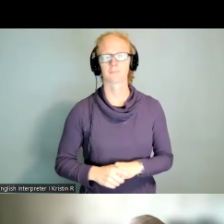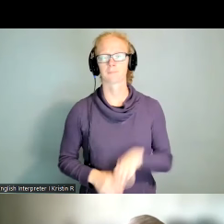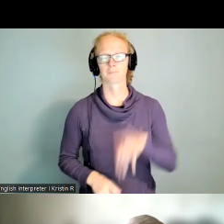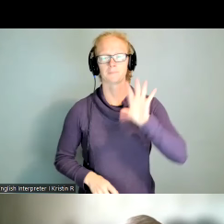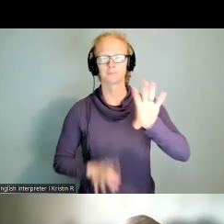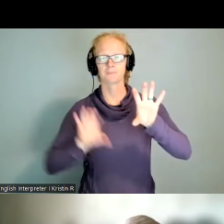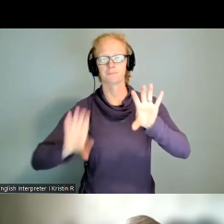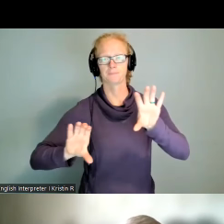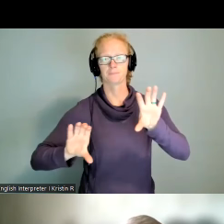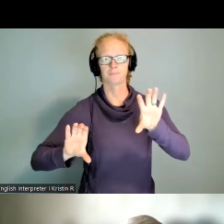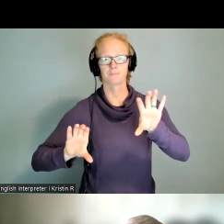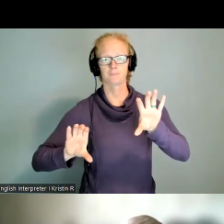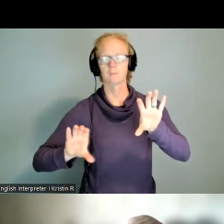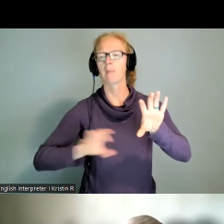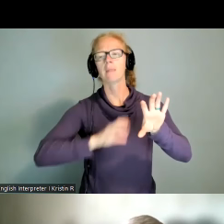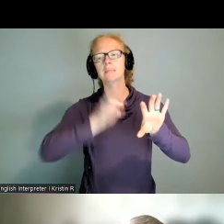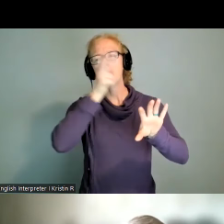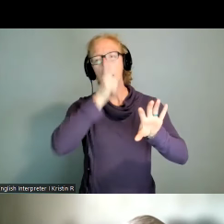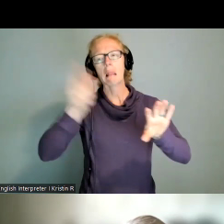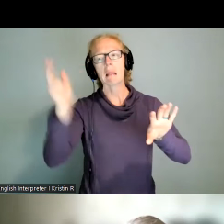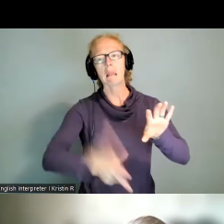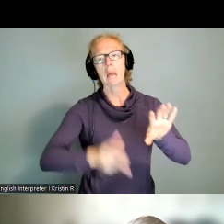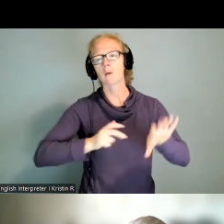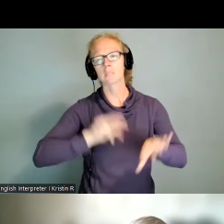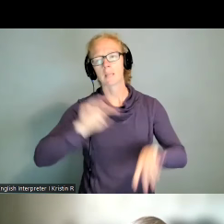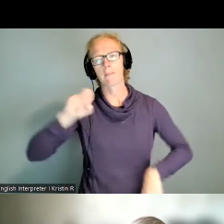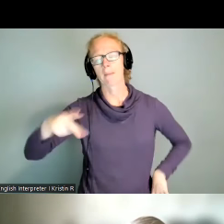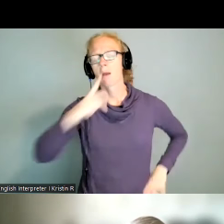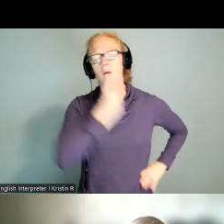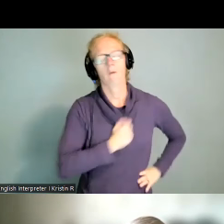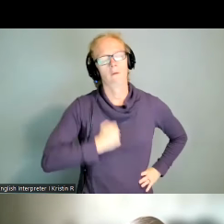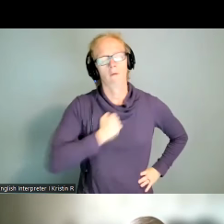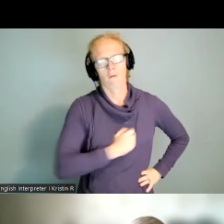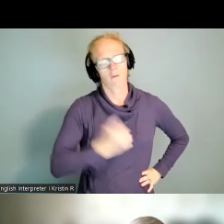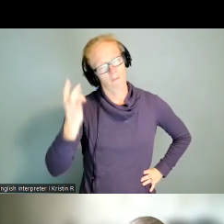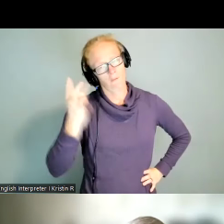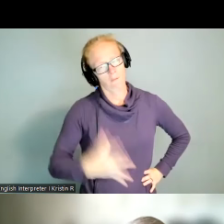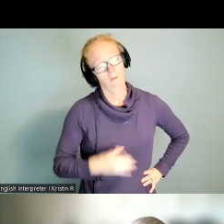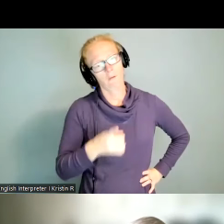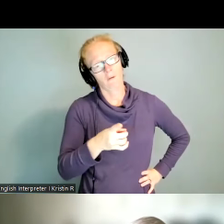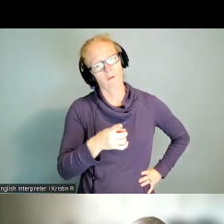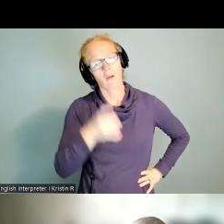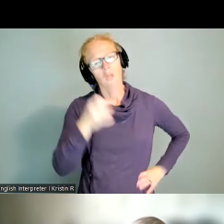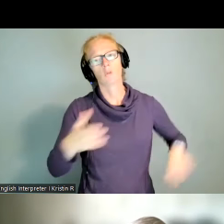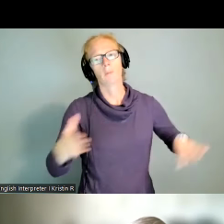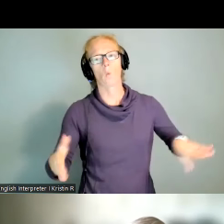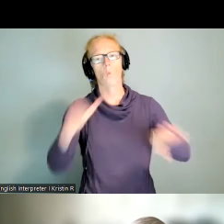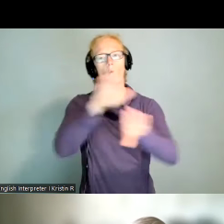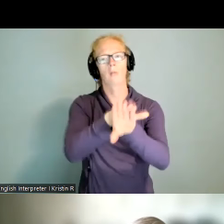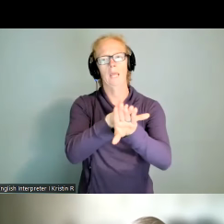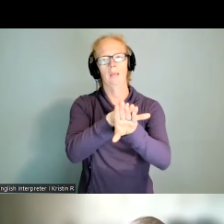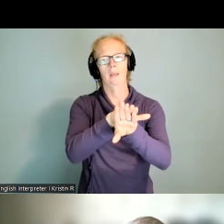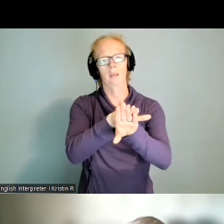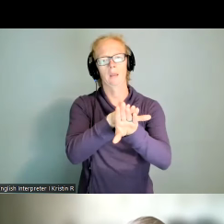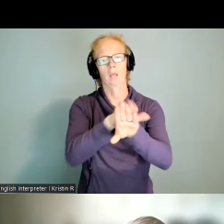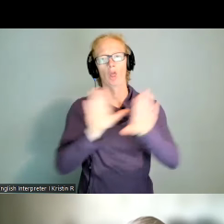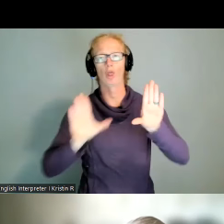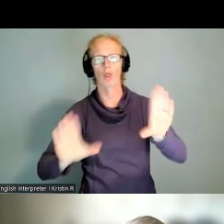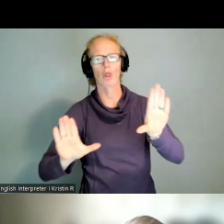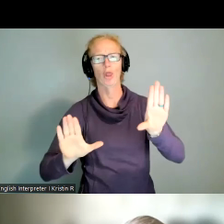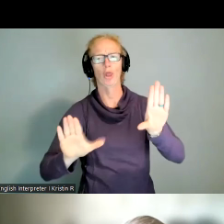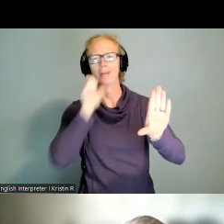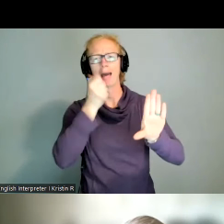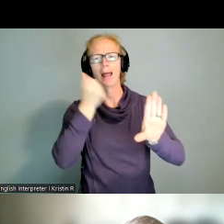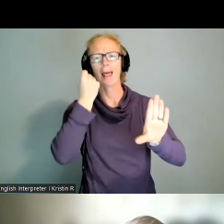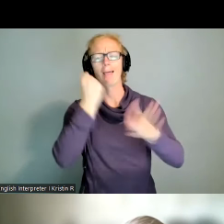And this is a completely lousy map, and I apologize. This should have been overlaid on the map of where the commercial development